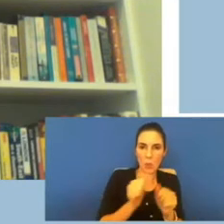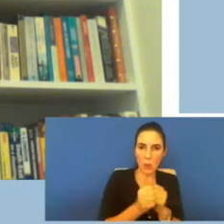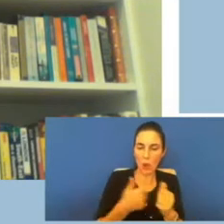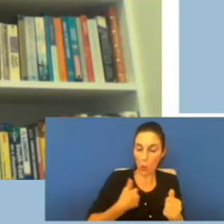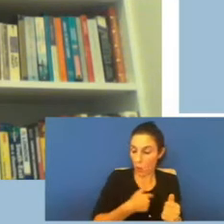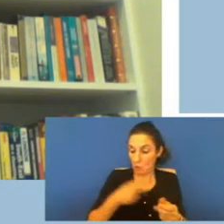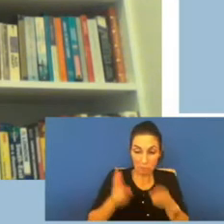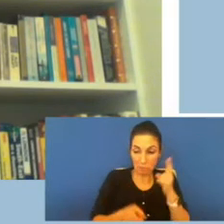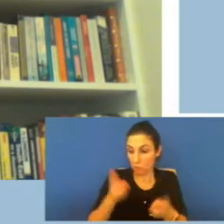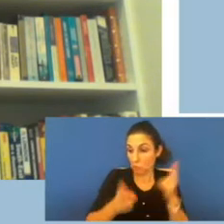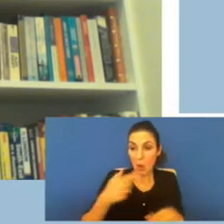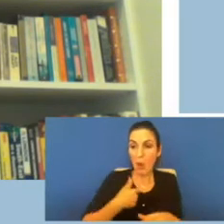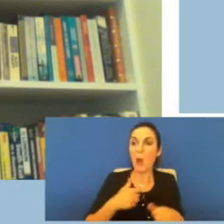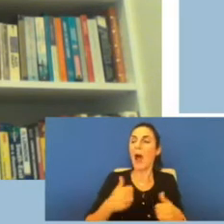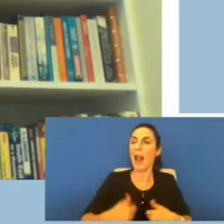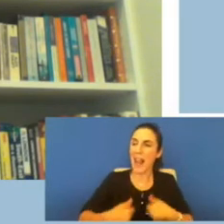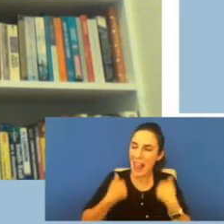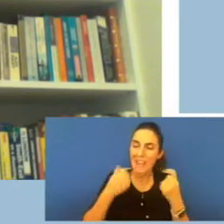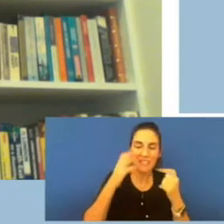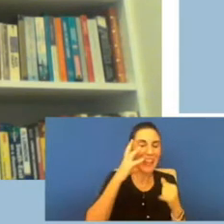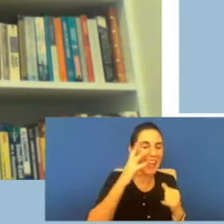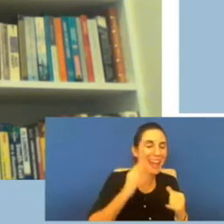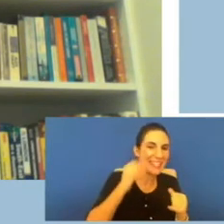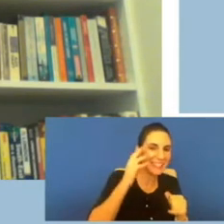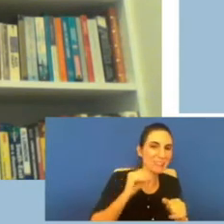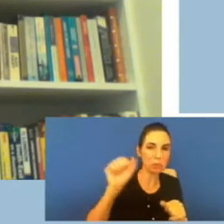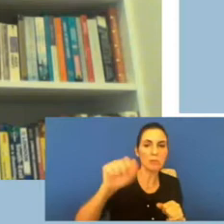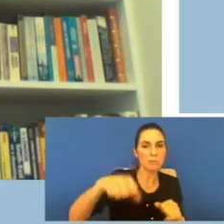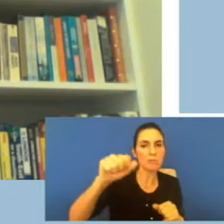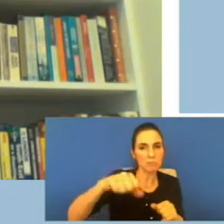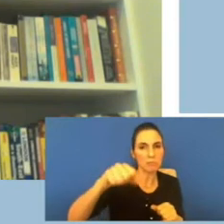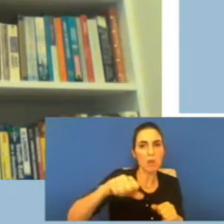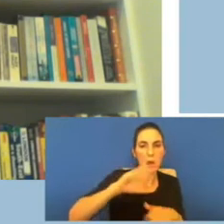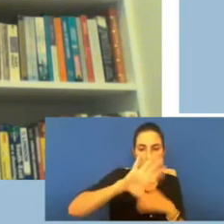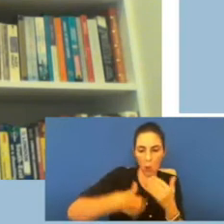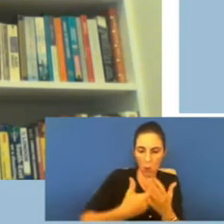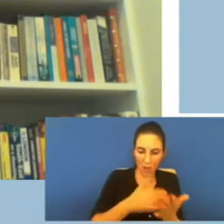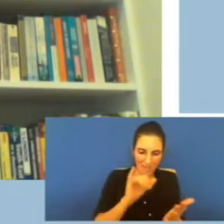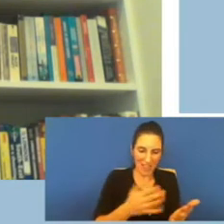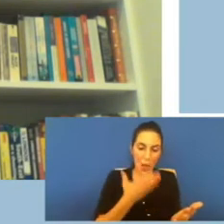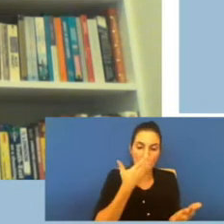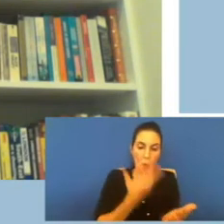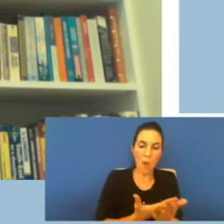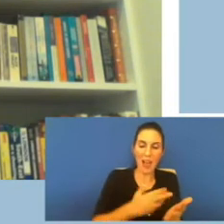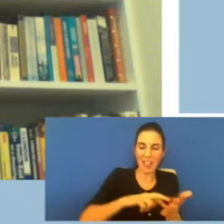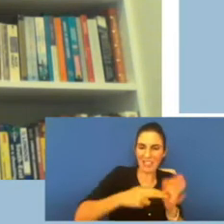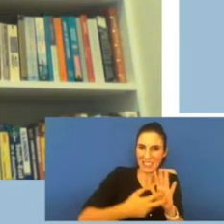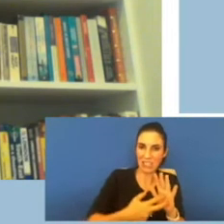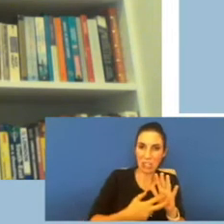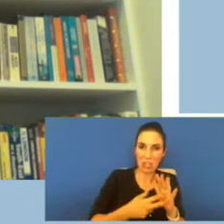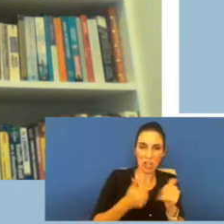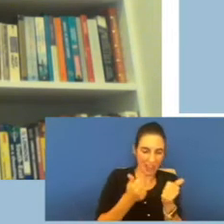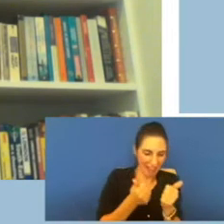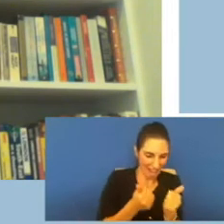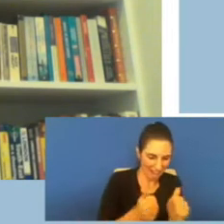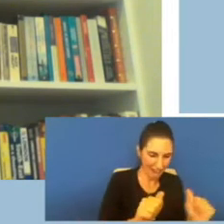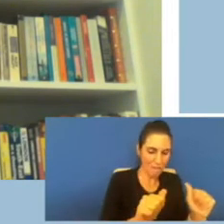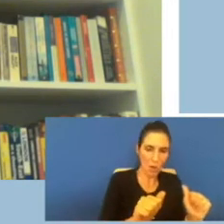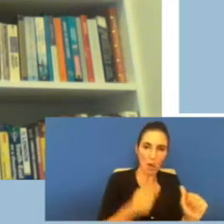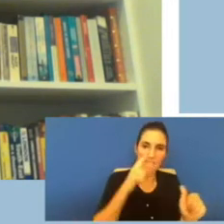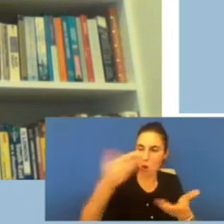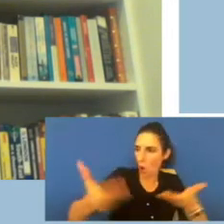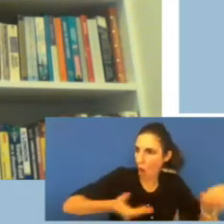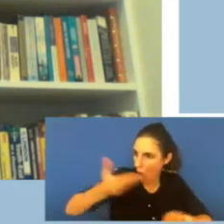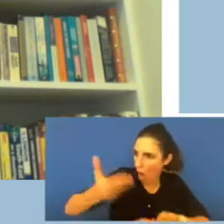say, okay, lived experience. We're going to center lived experience and put all this well-intentioned effort into hiring the researcher with